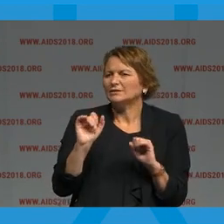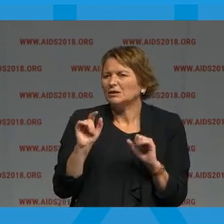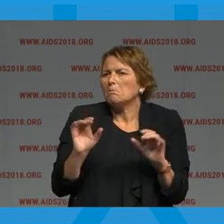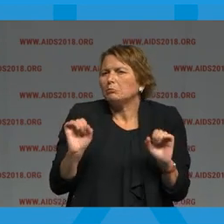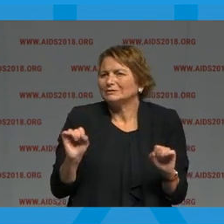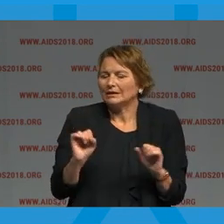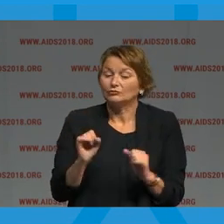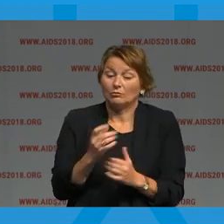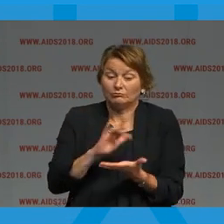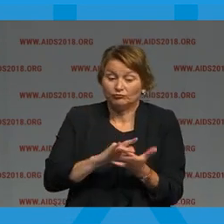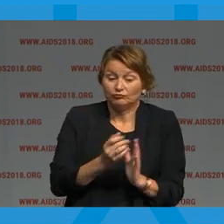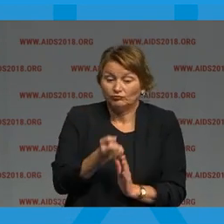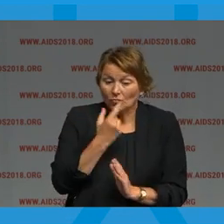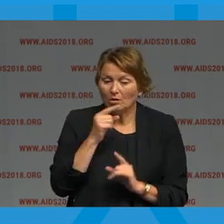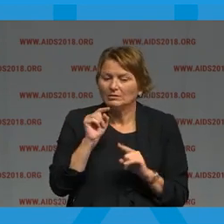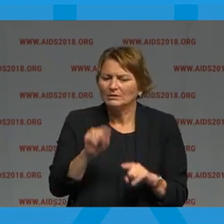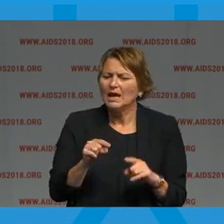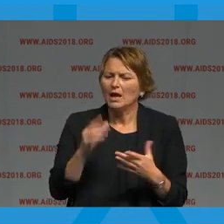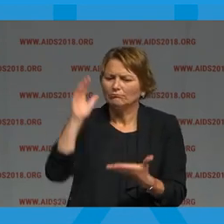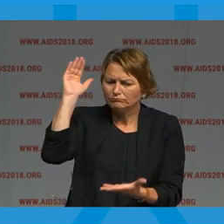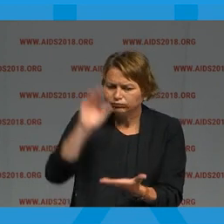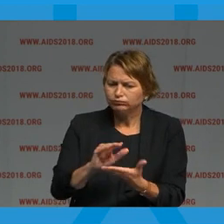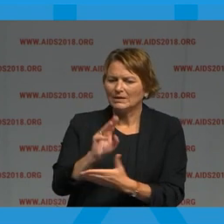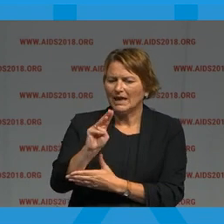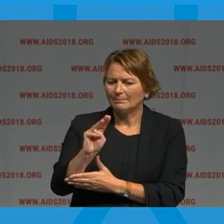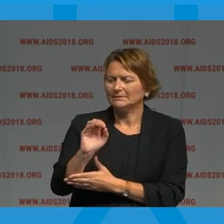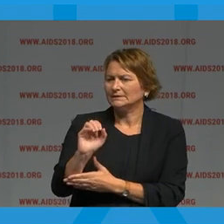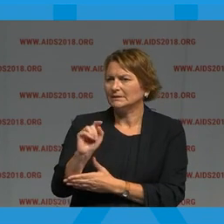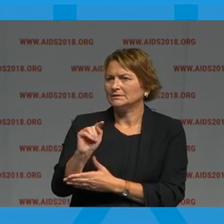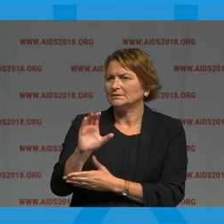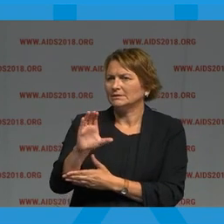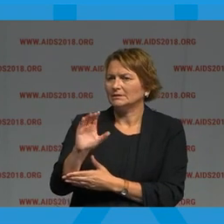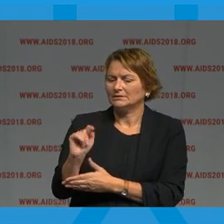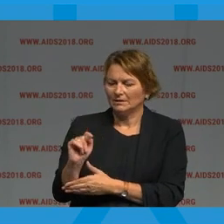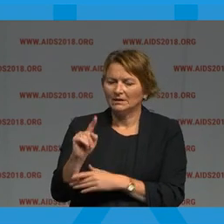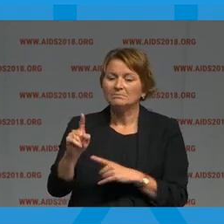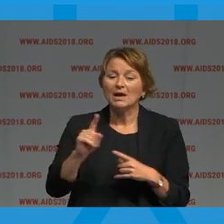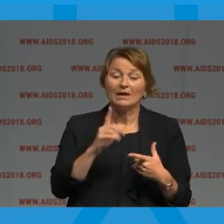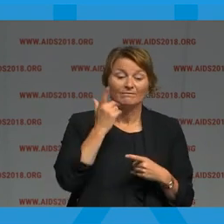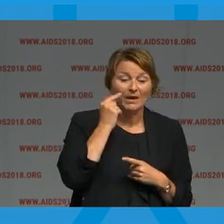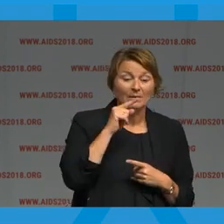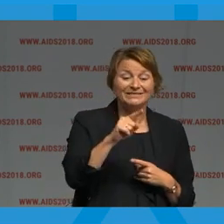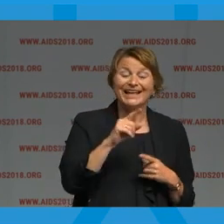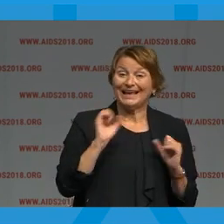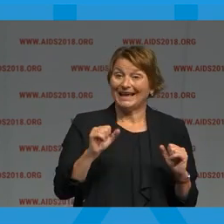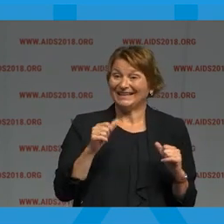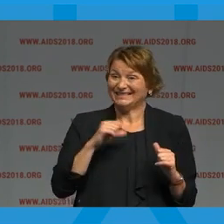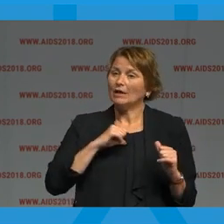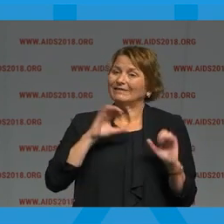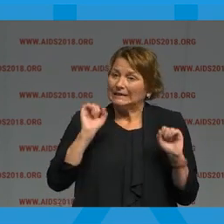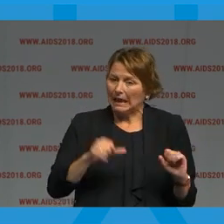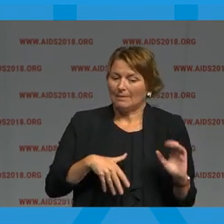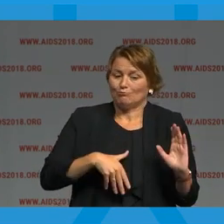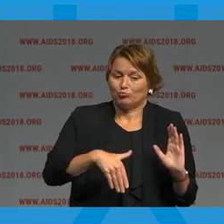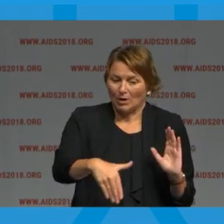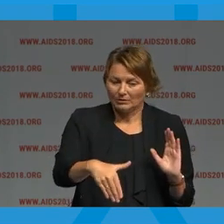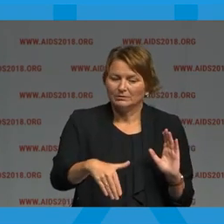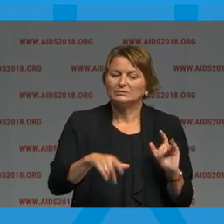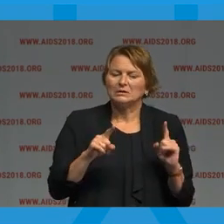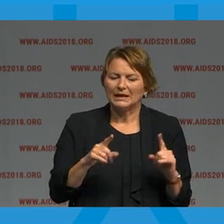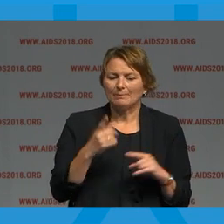in childbearing age can receive dolutegravir with consistent and reliable contraception. But counseling does not